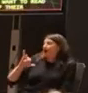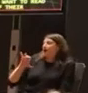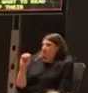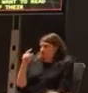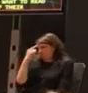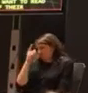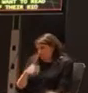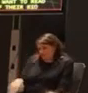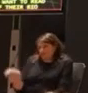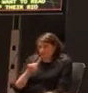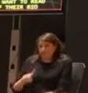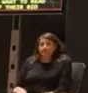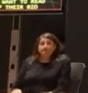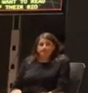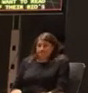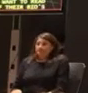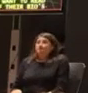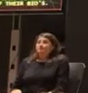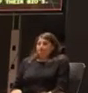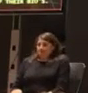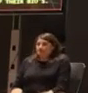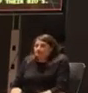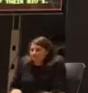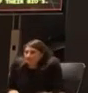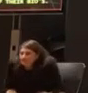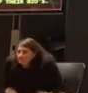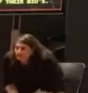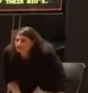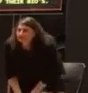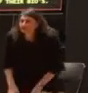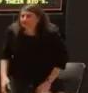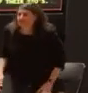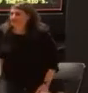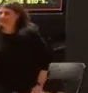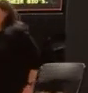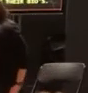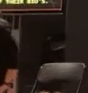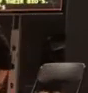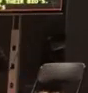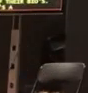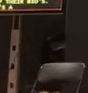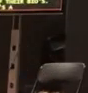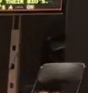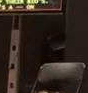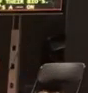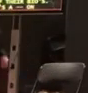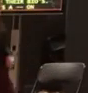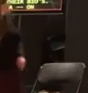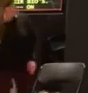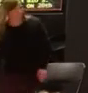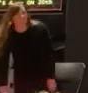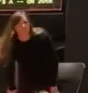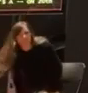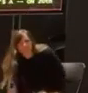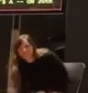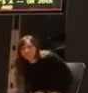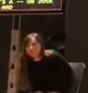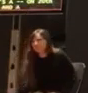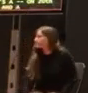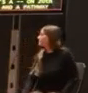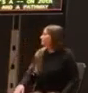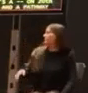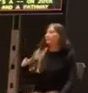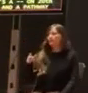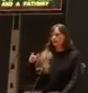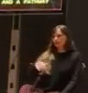There is a water play area on 20th and Yesler and a pathway park, which runs